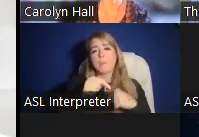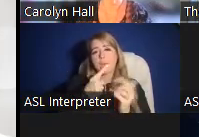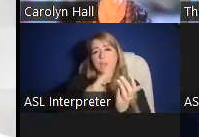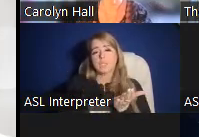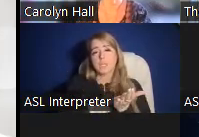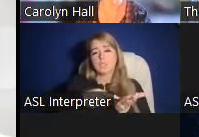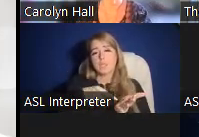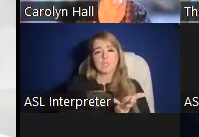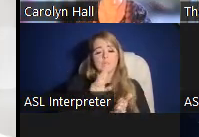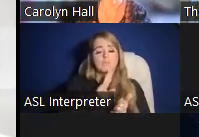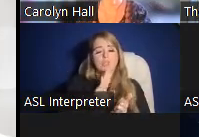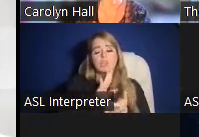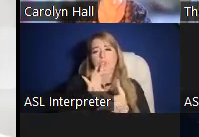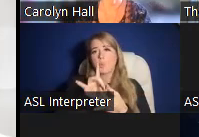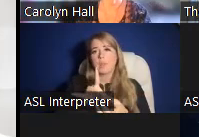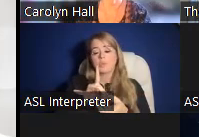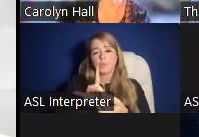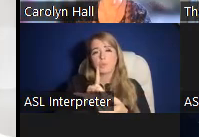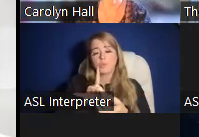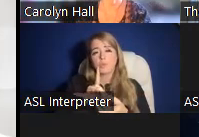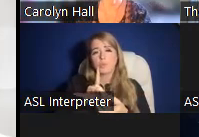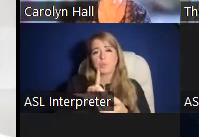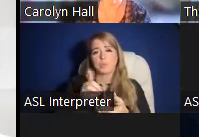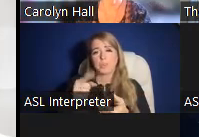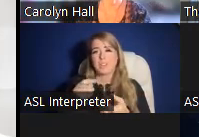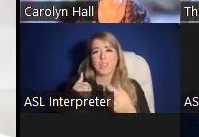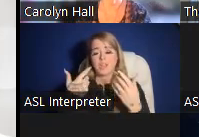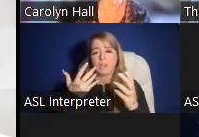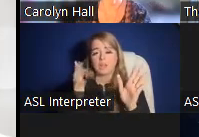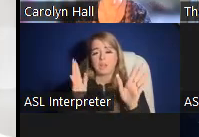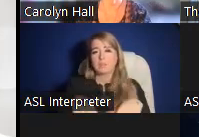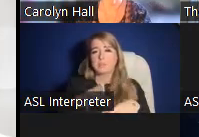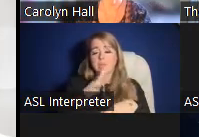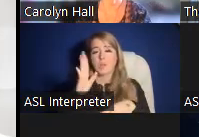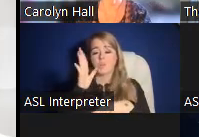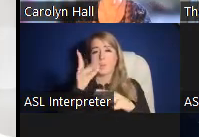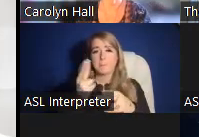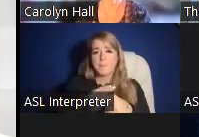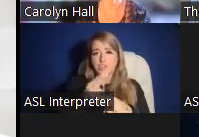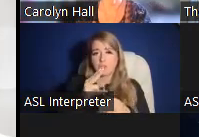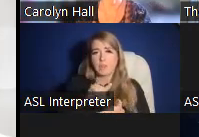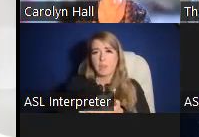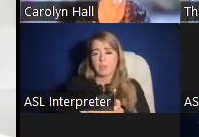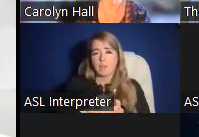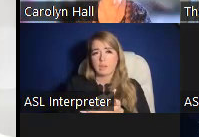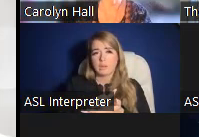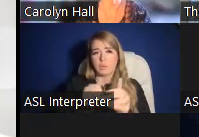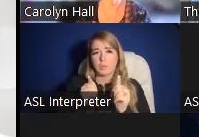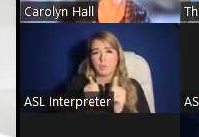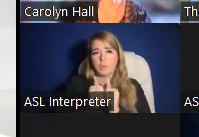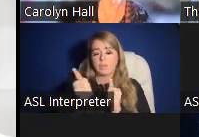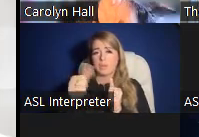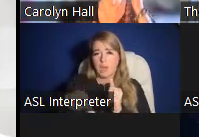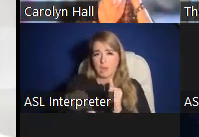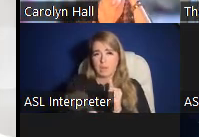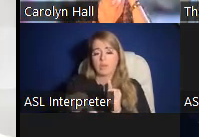the frustration over, I don't want to miscategorize that, but kind of mentioning the fact that with the denials, it